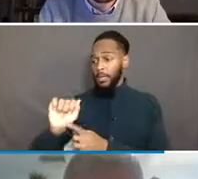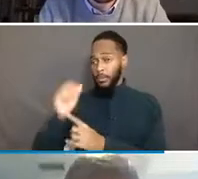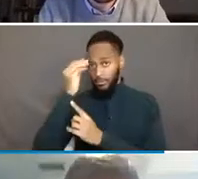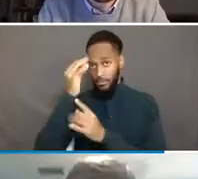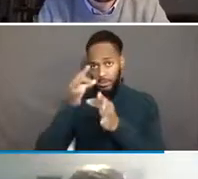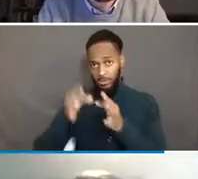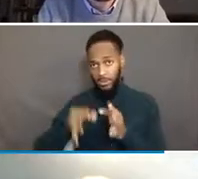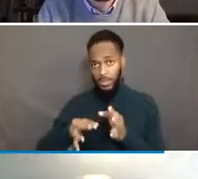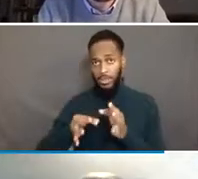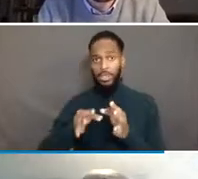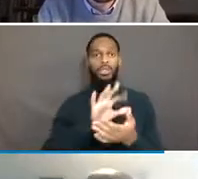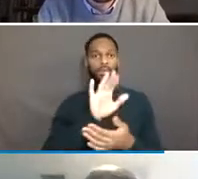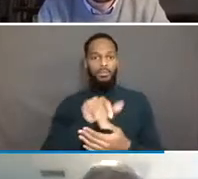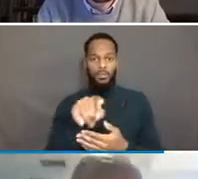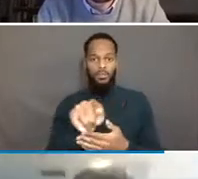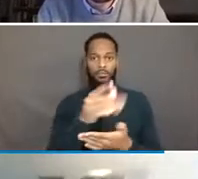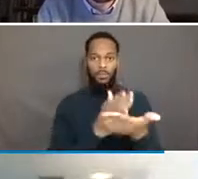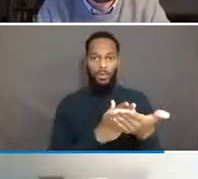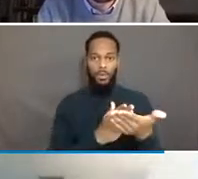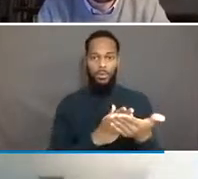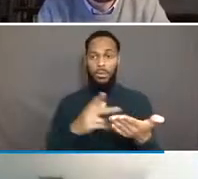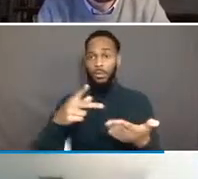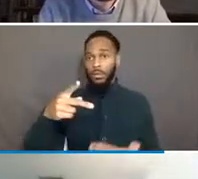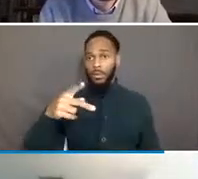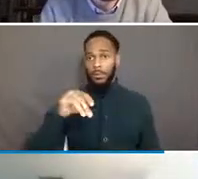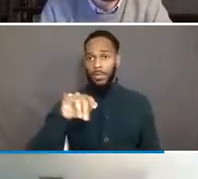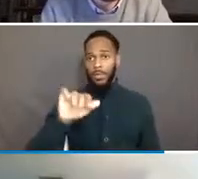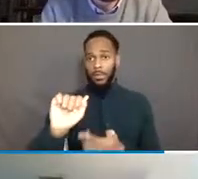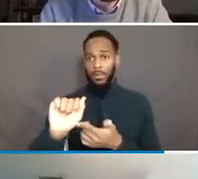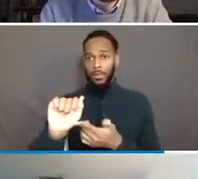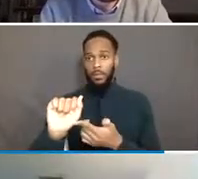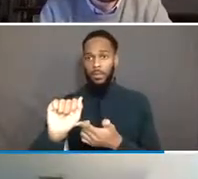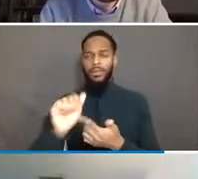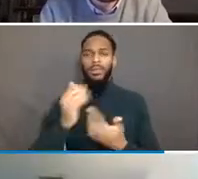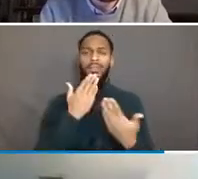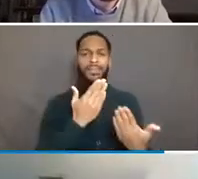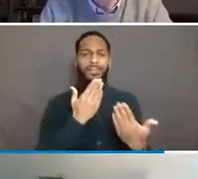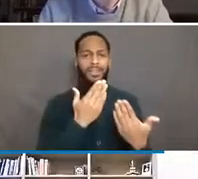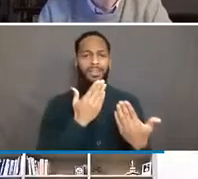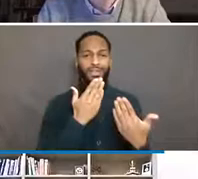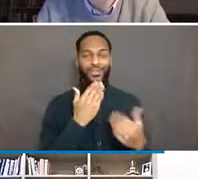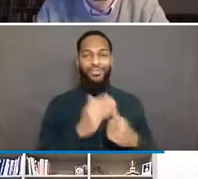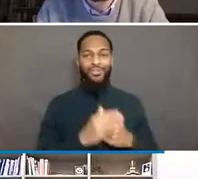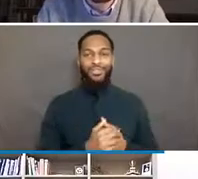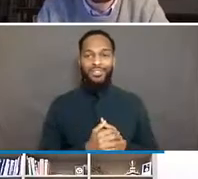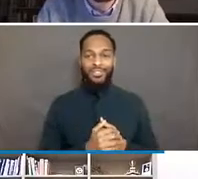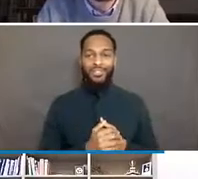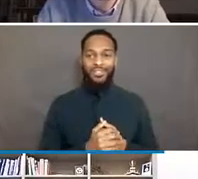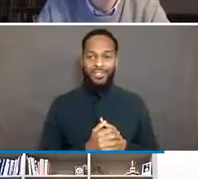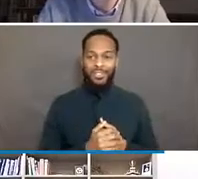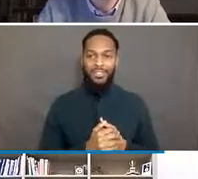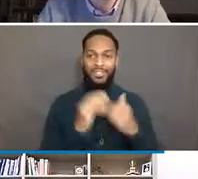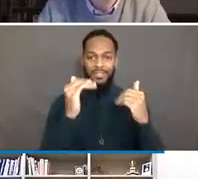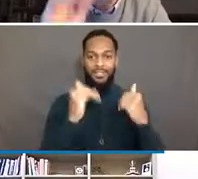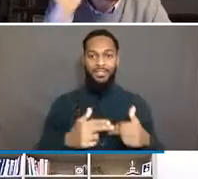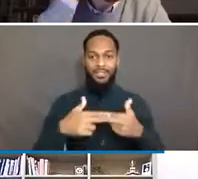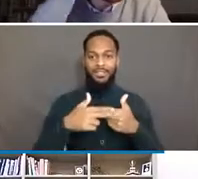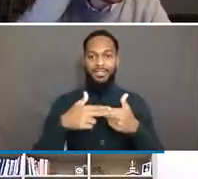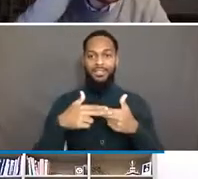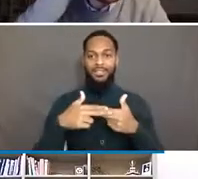preparation plans. Pia, take it away. Great, thank you, Mr. Romero. So next slide, please.